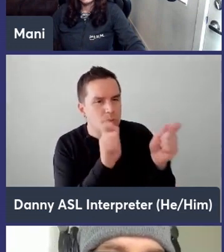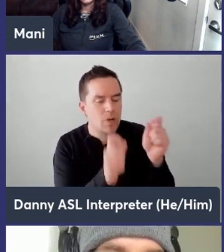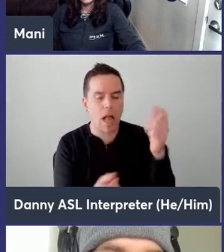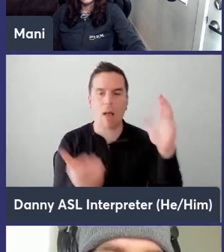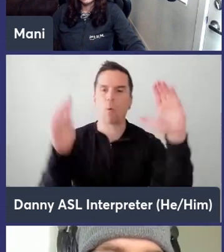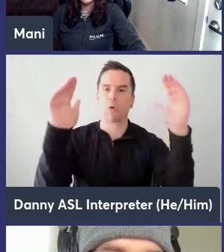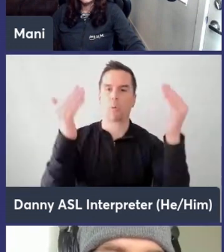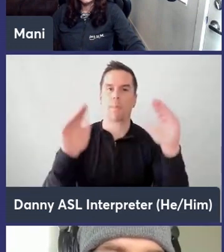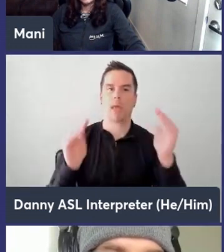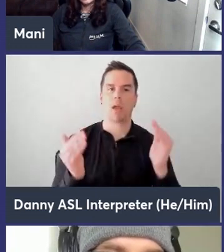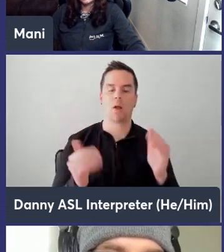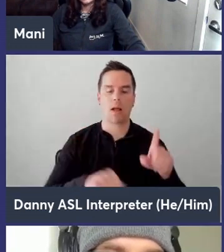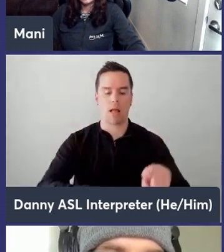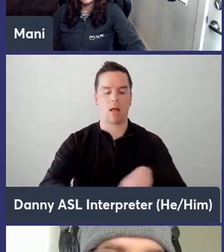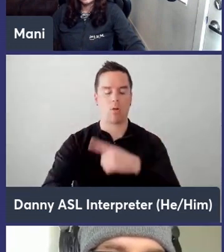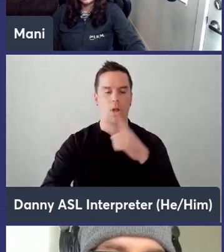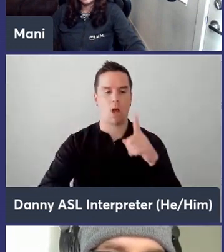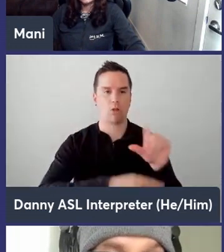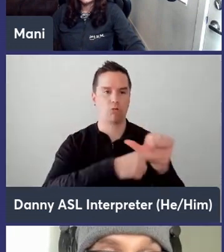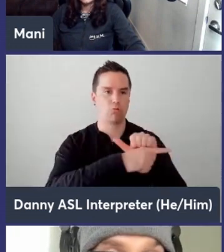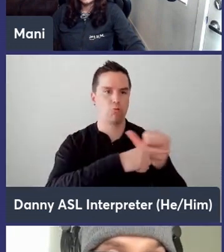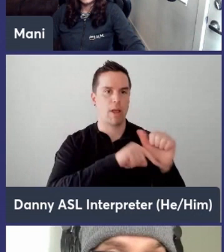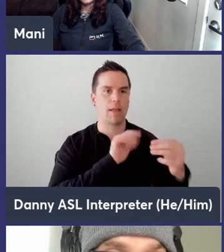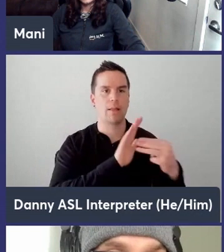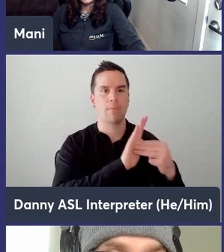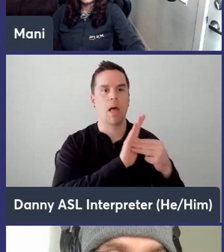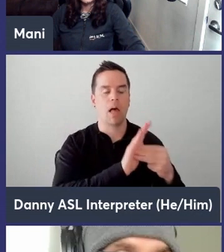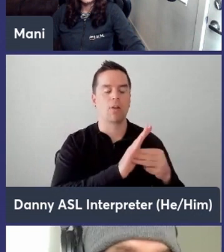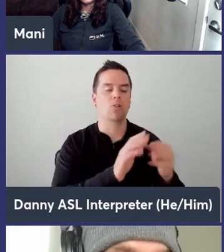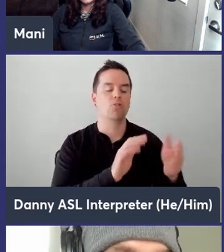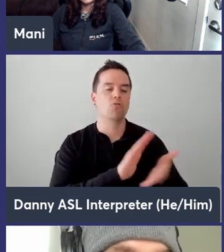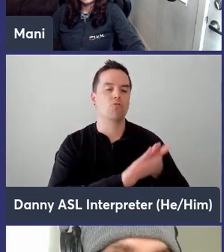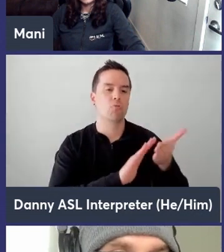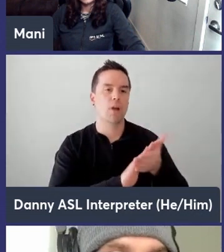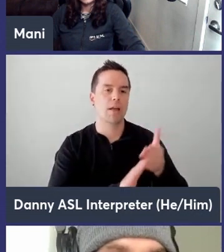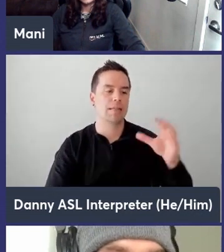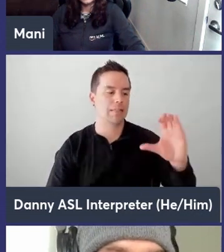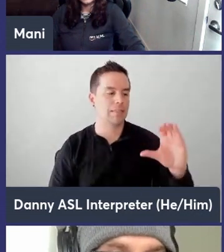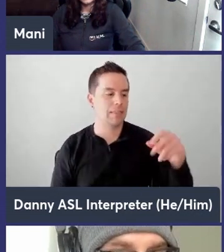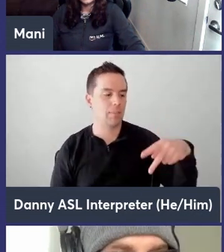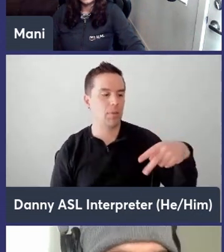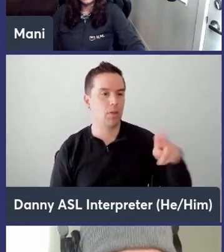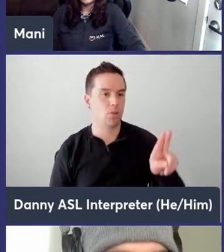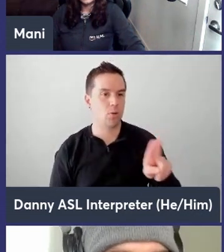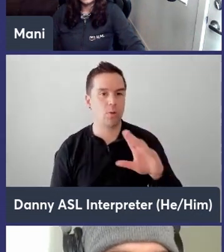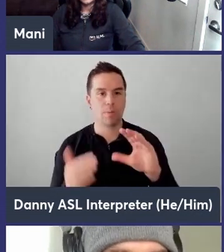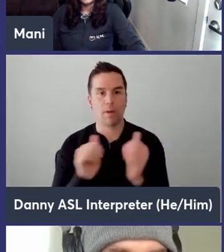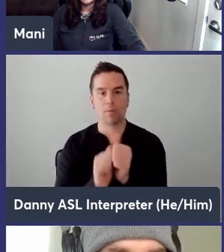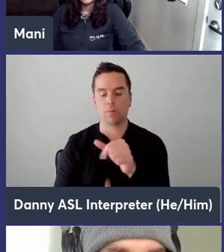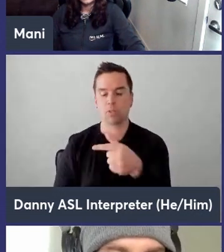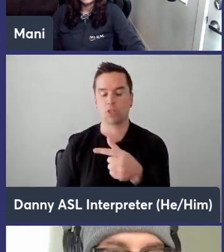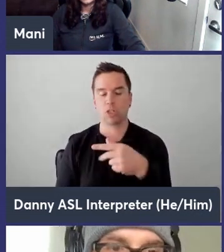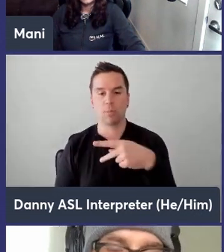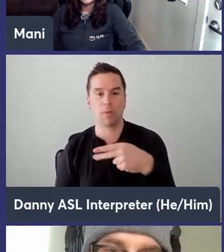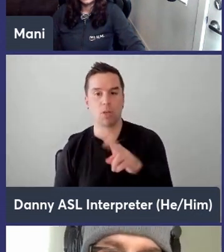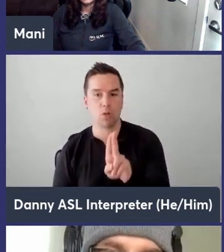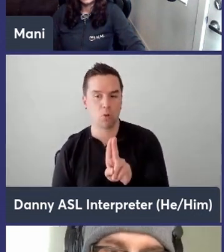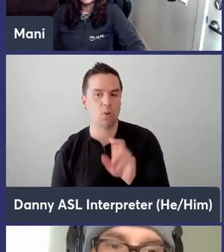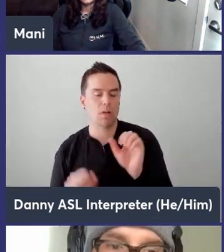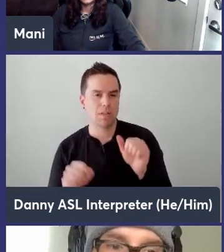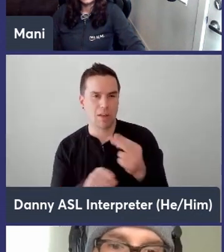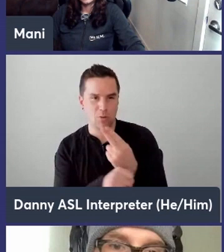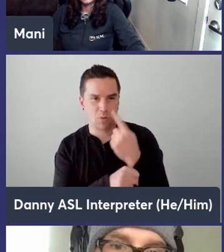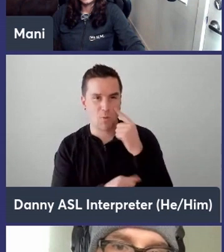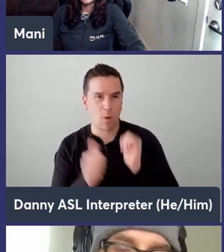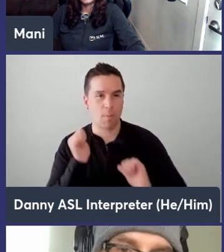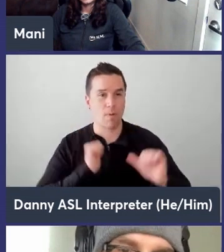long it takes to train the model running on a CPU versus a GPU. Do you use it for like performance metrics as well, or is it